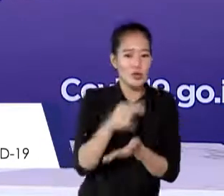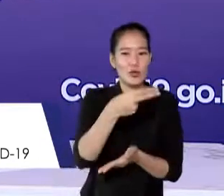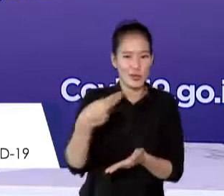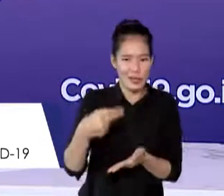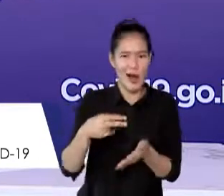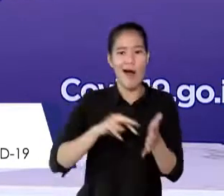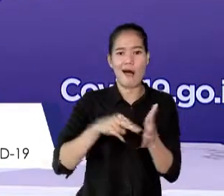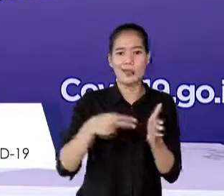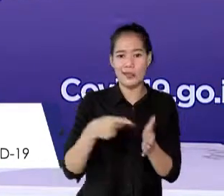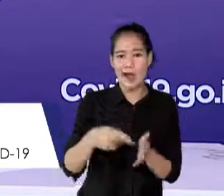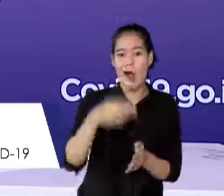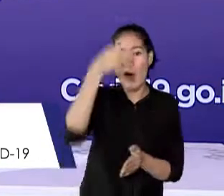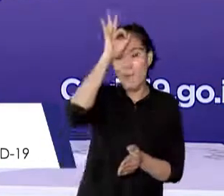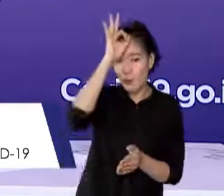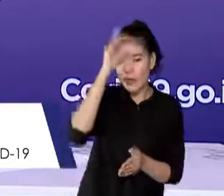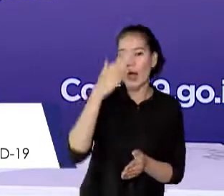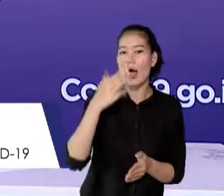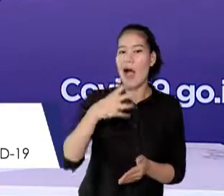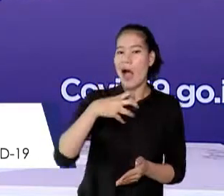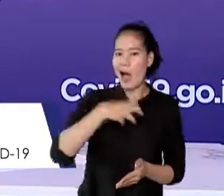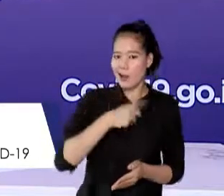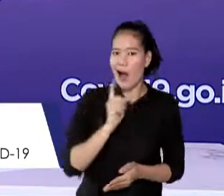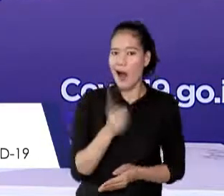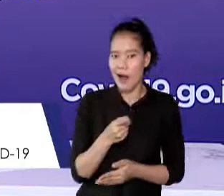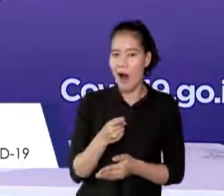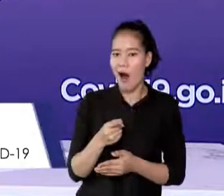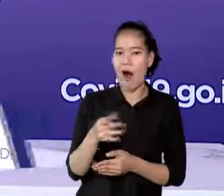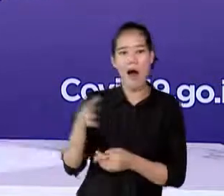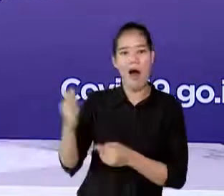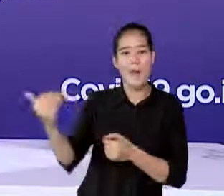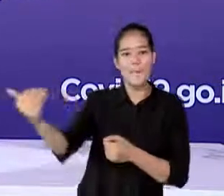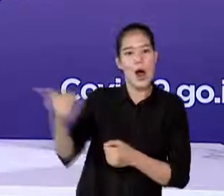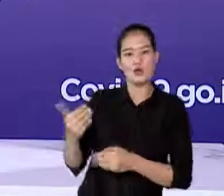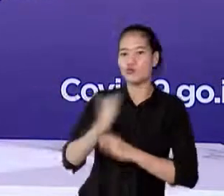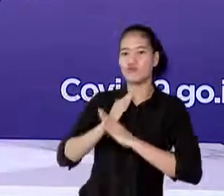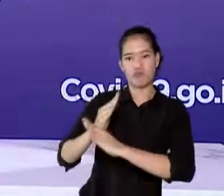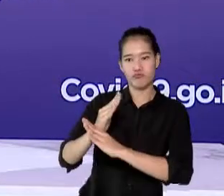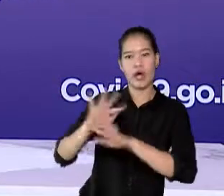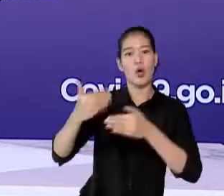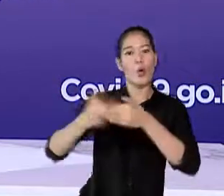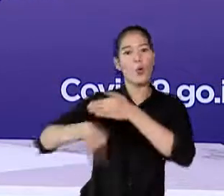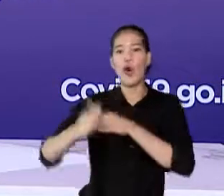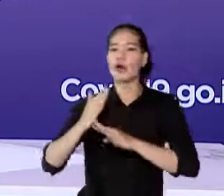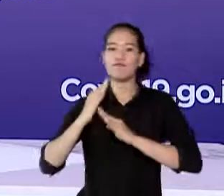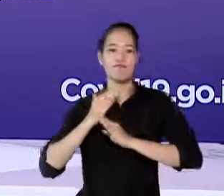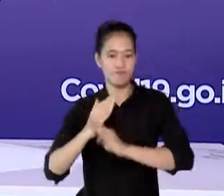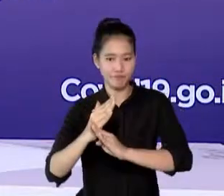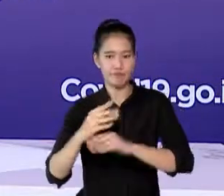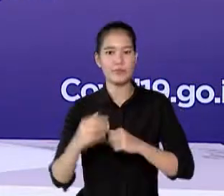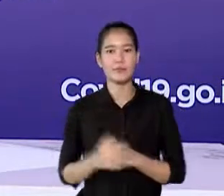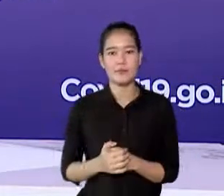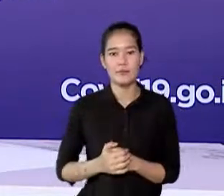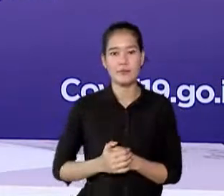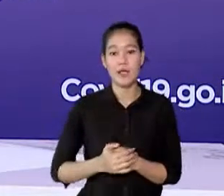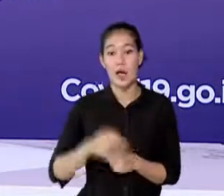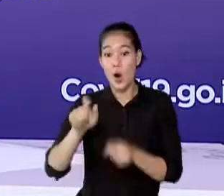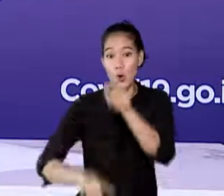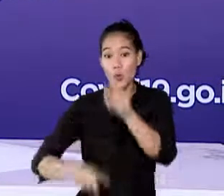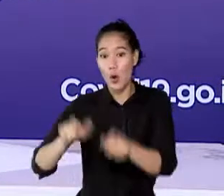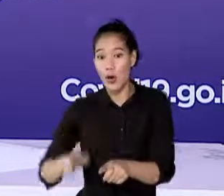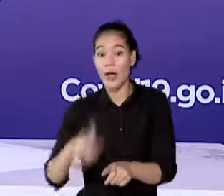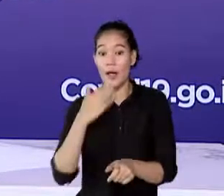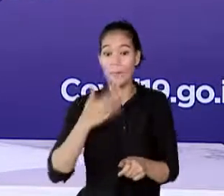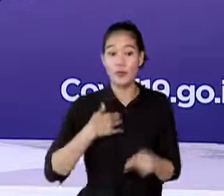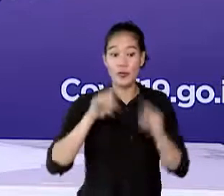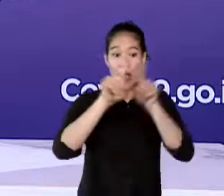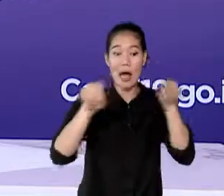must return to the place of the origin of the trip. Please also note that people who are permitted to travel during